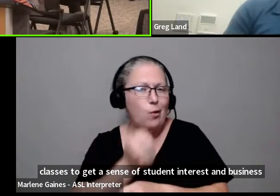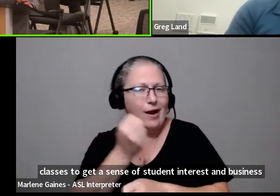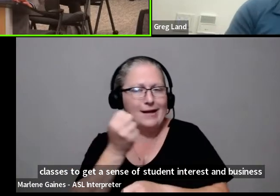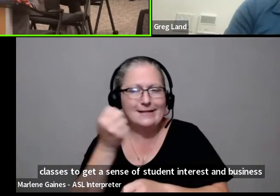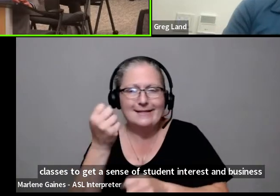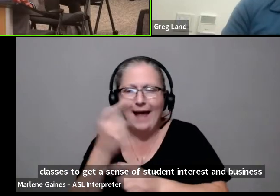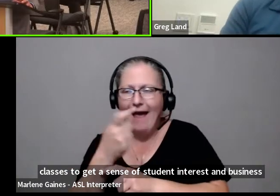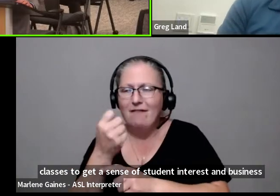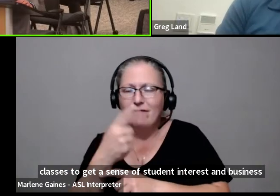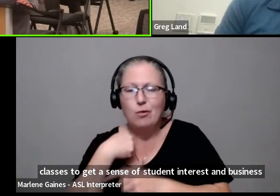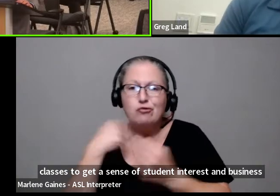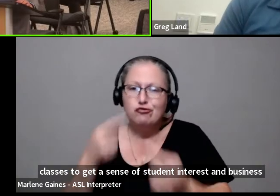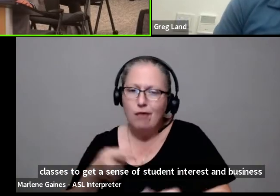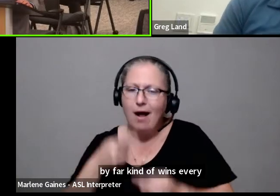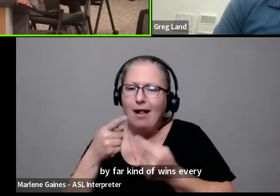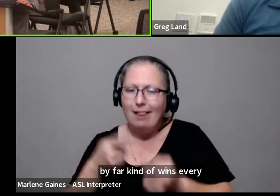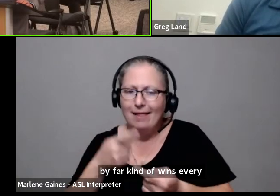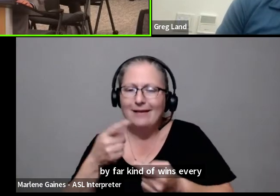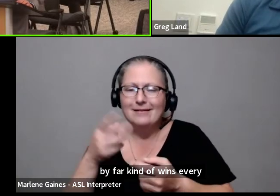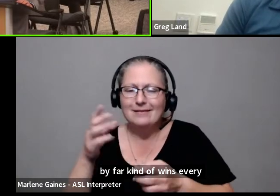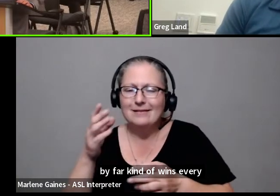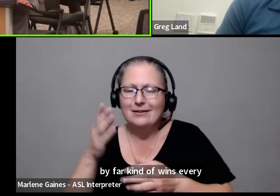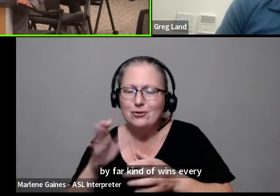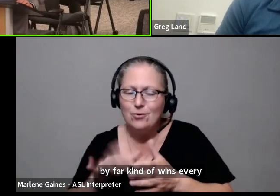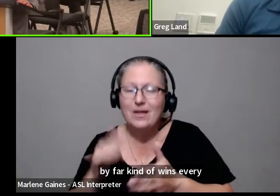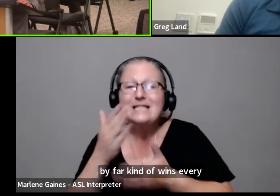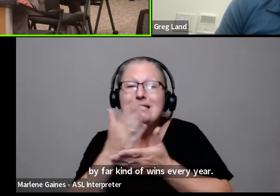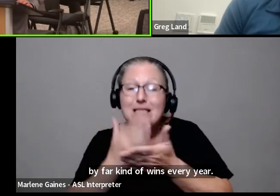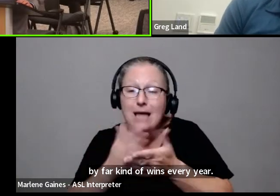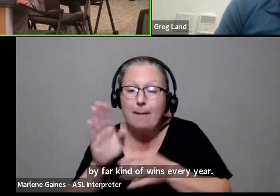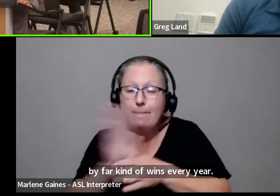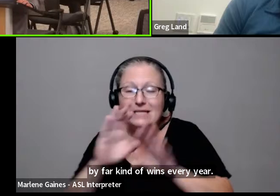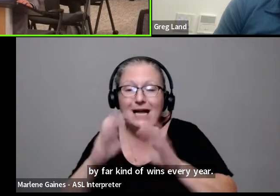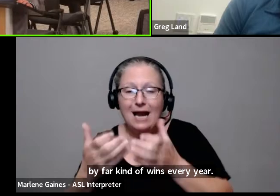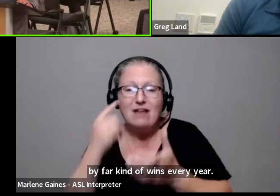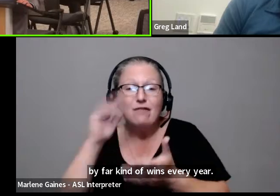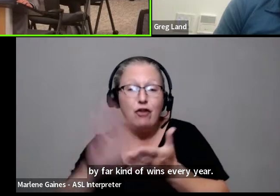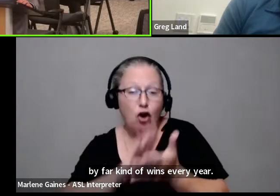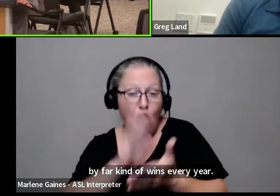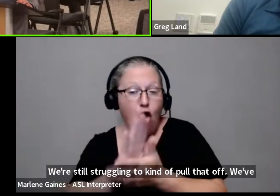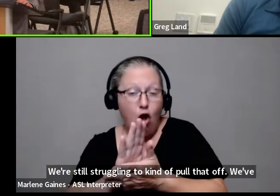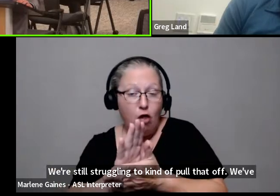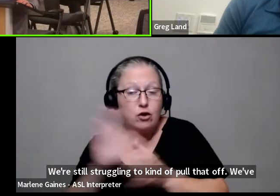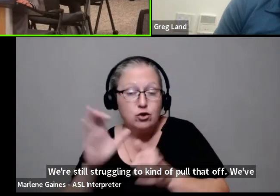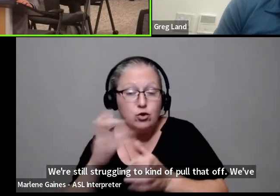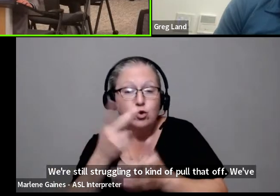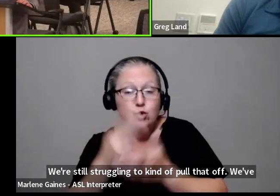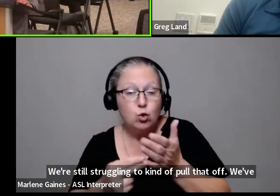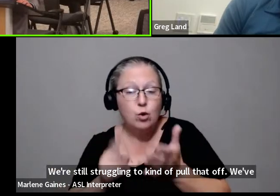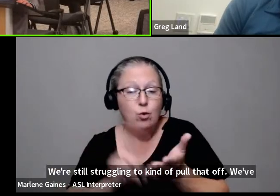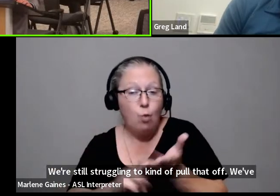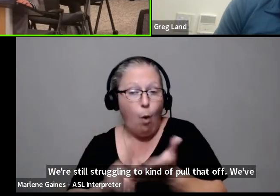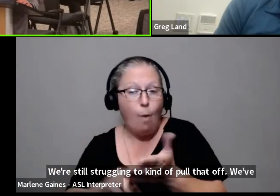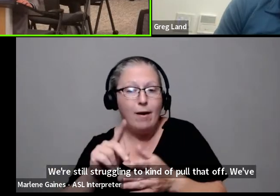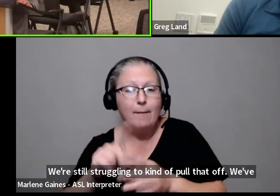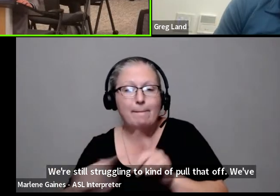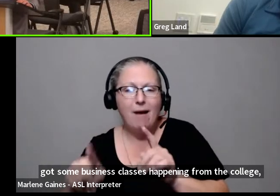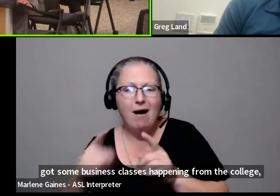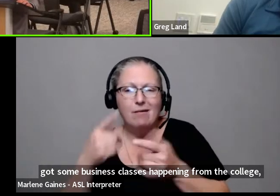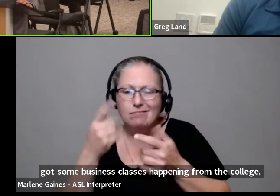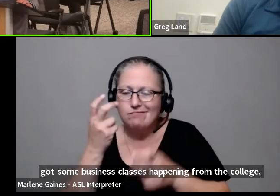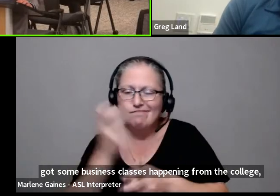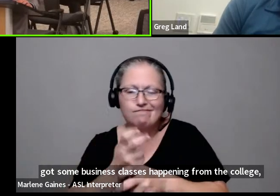year. And we're still struggling to kind of pull that off. We've got some business classes happening from the college providing dual enrollment, but we're really trying to find our own instructors.